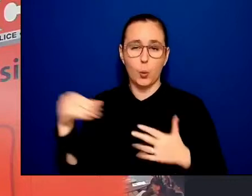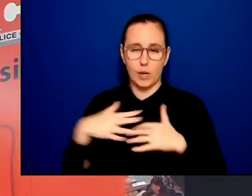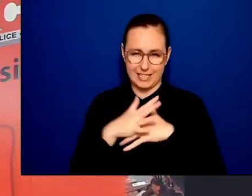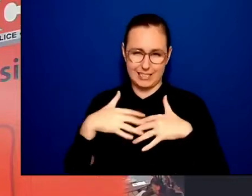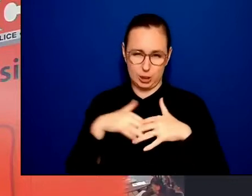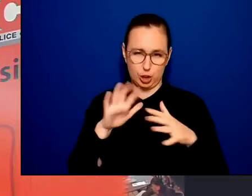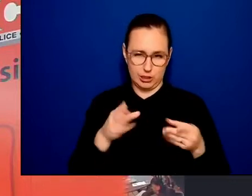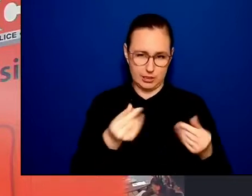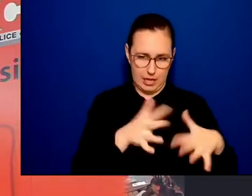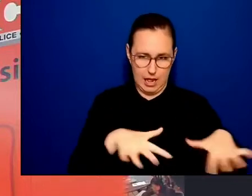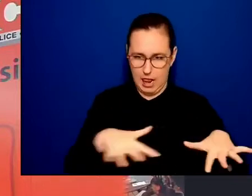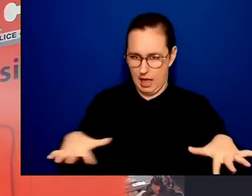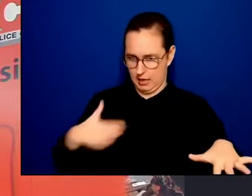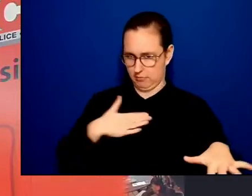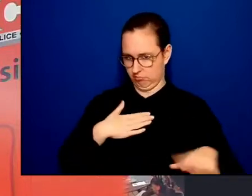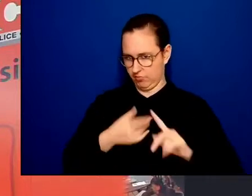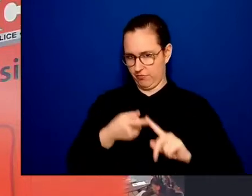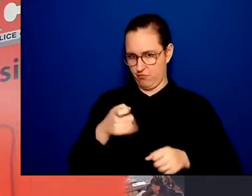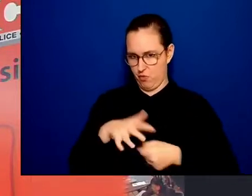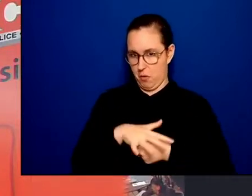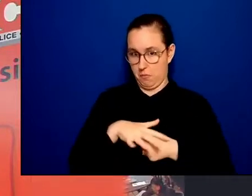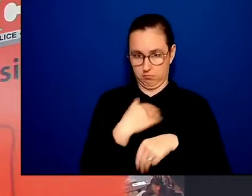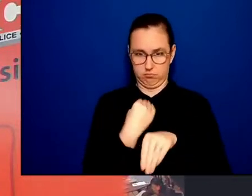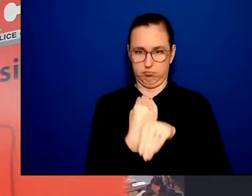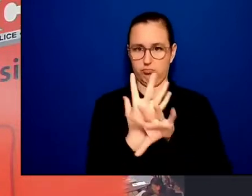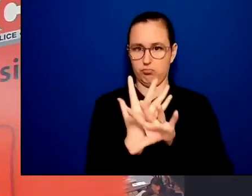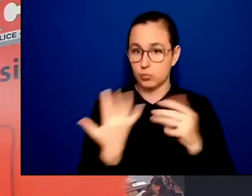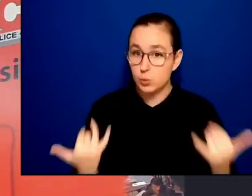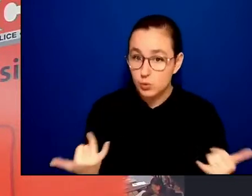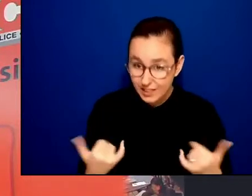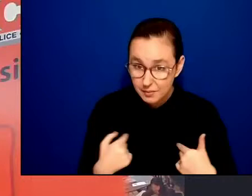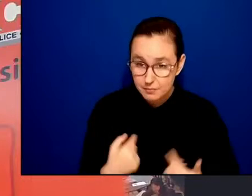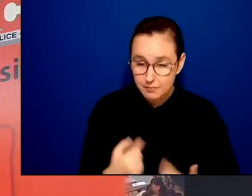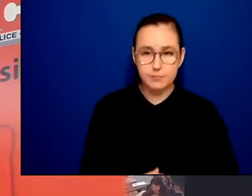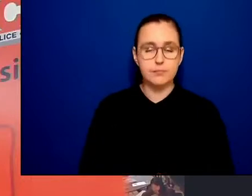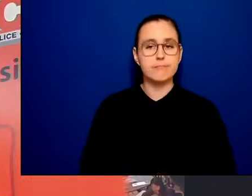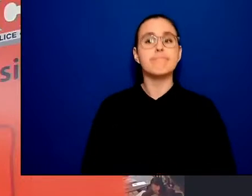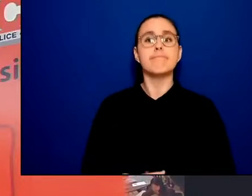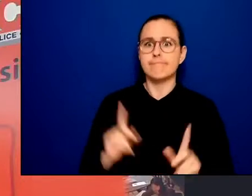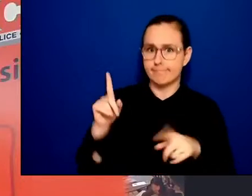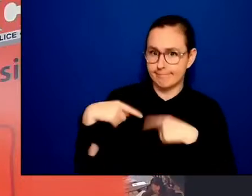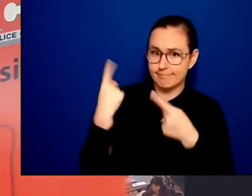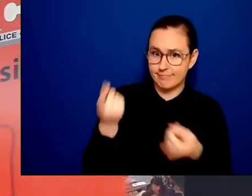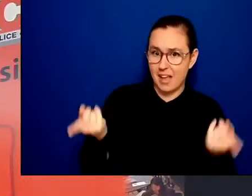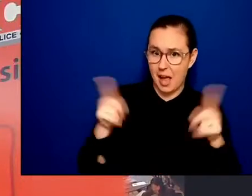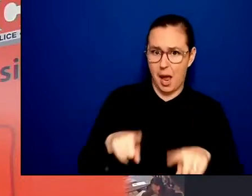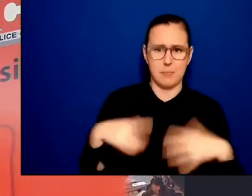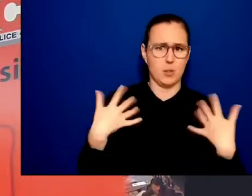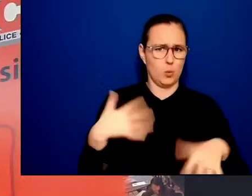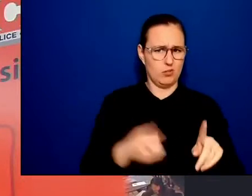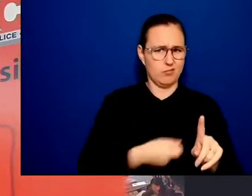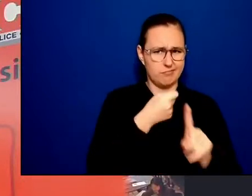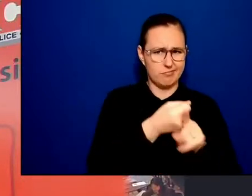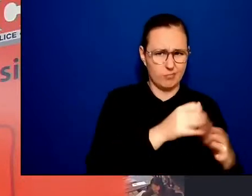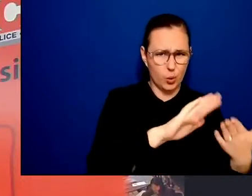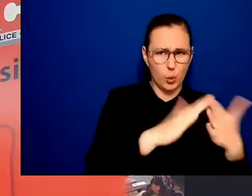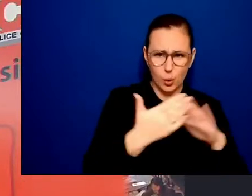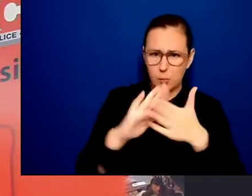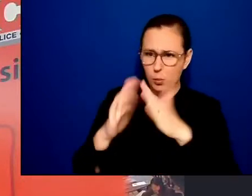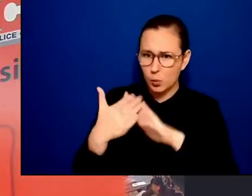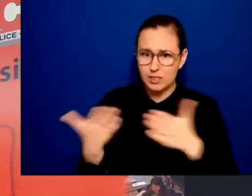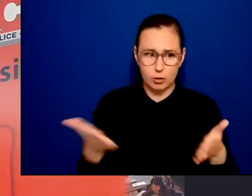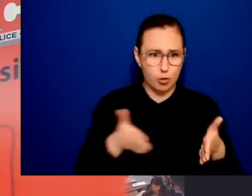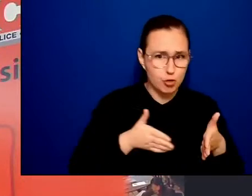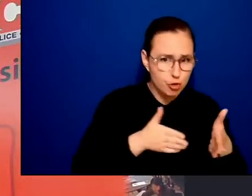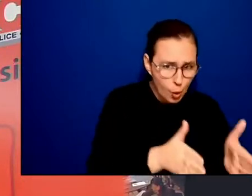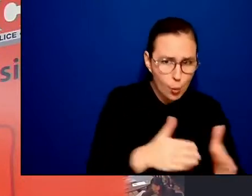significant environmental event that has impacted communities and infrastructures across the province, including policing.